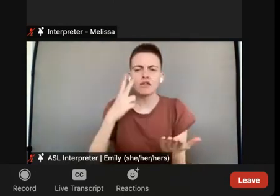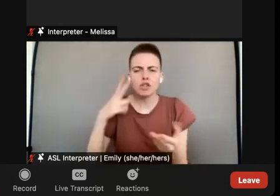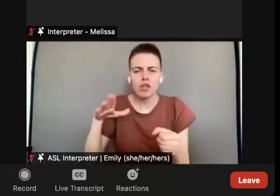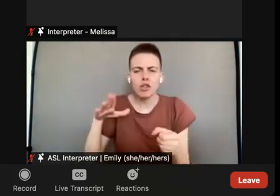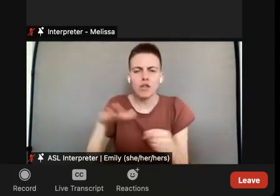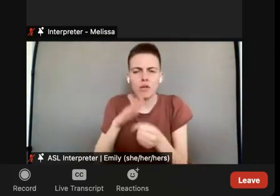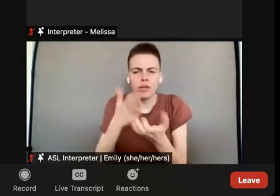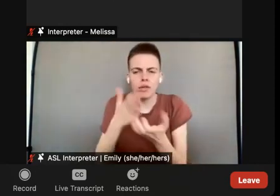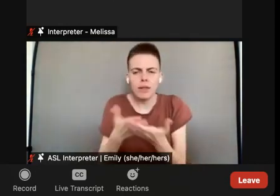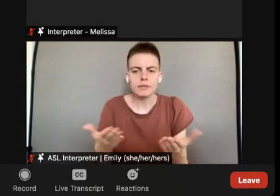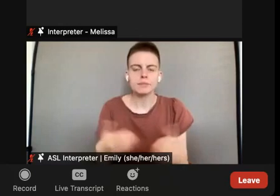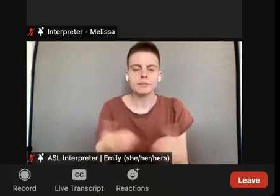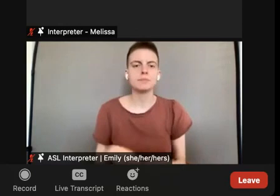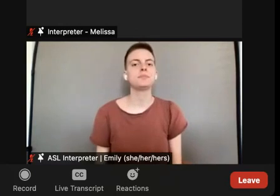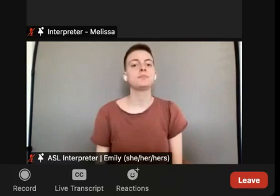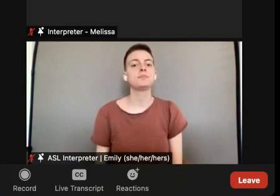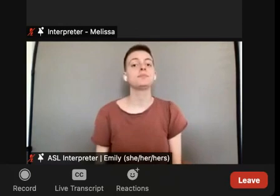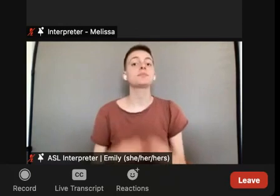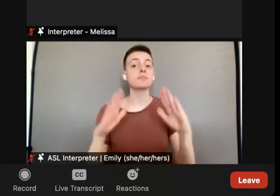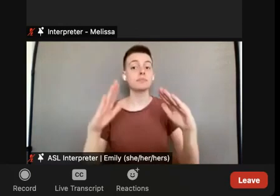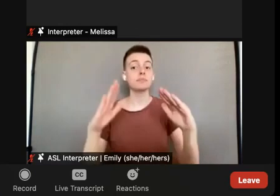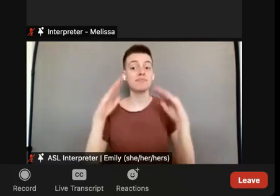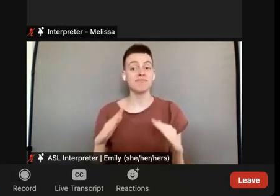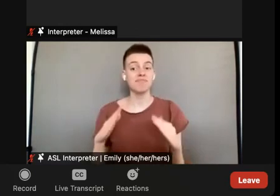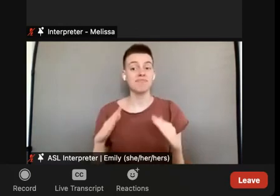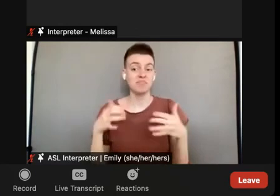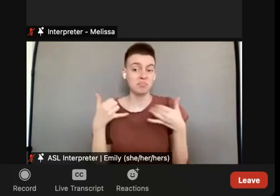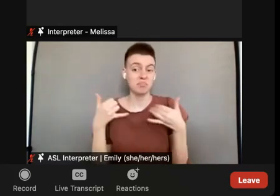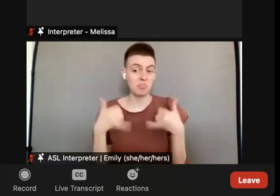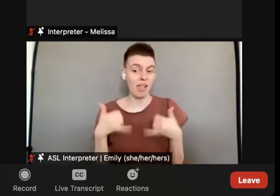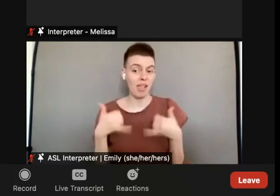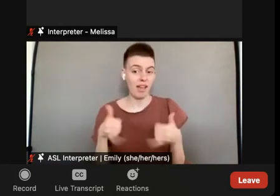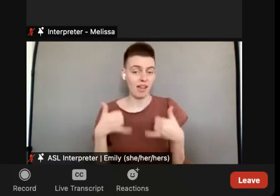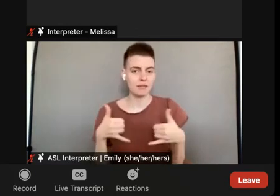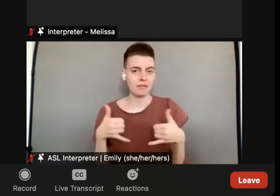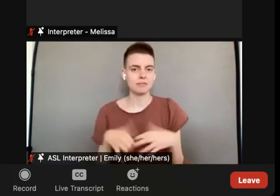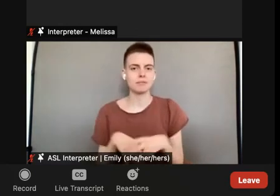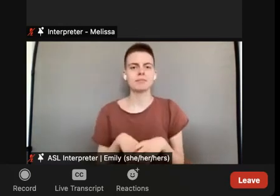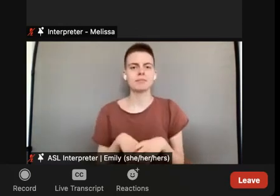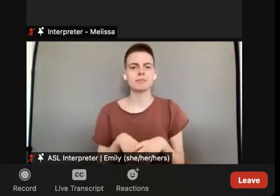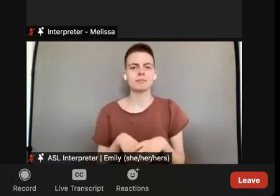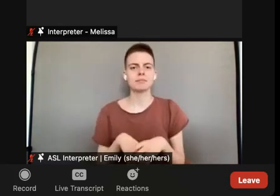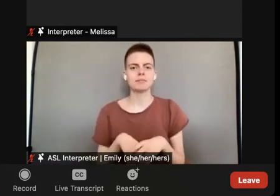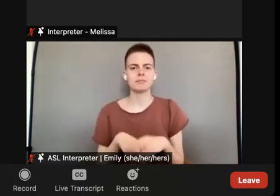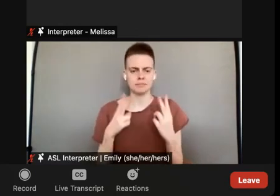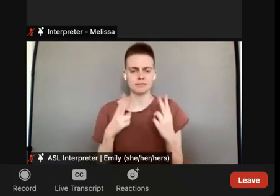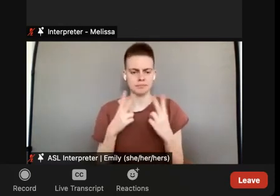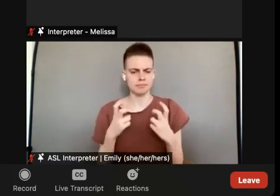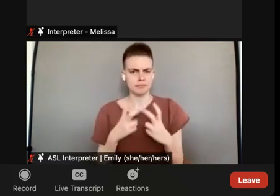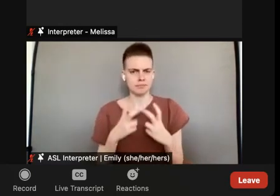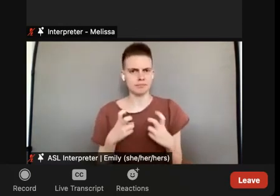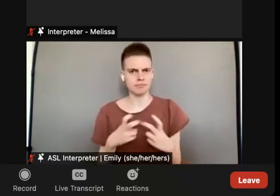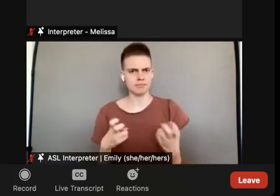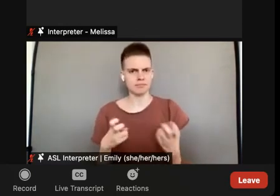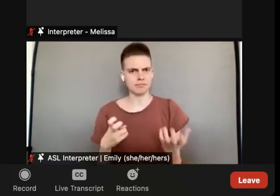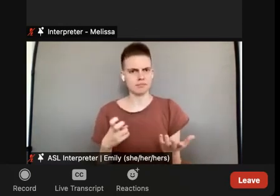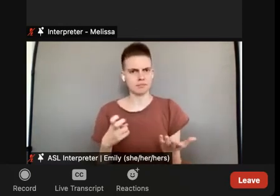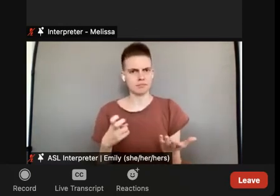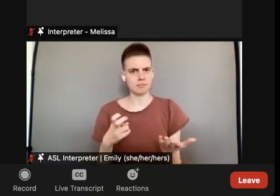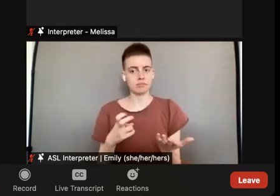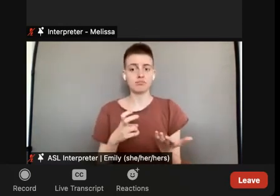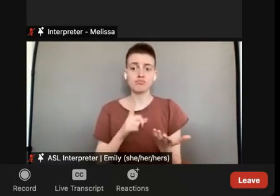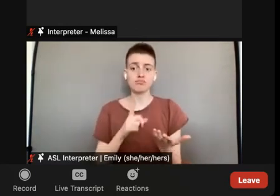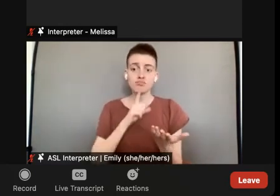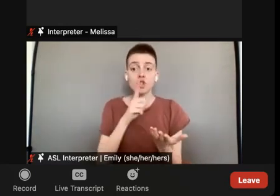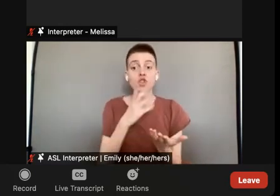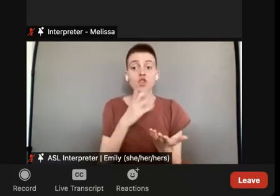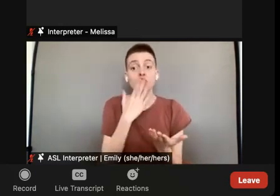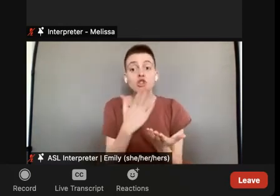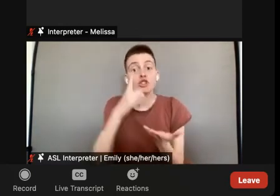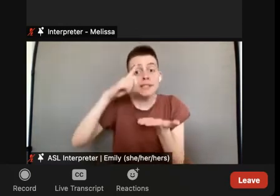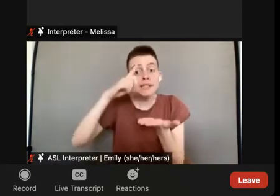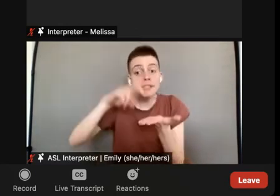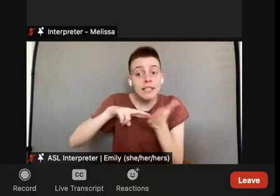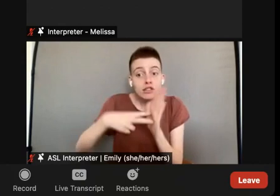And so we ask ourselves, do well-meaning adults orchestrate the social